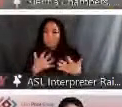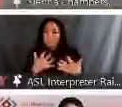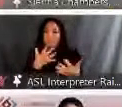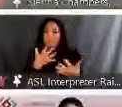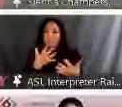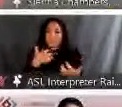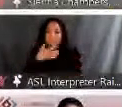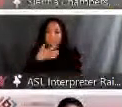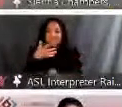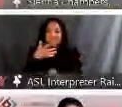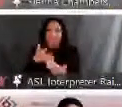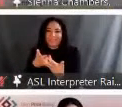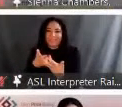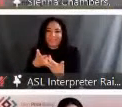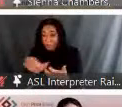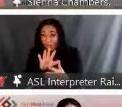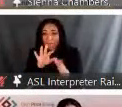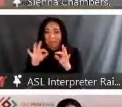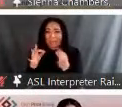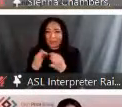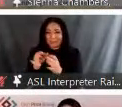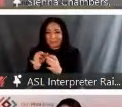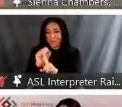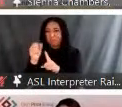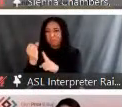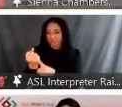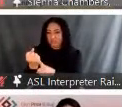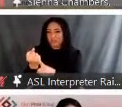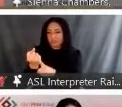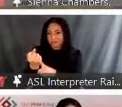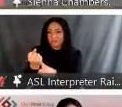for your family situation,